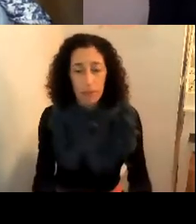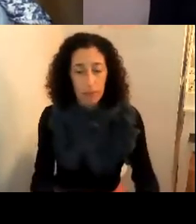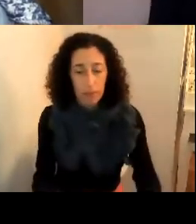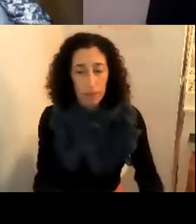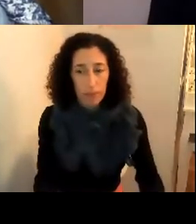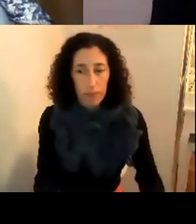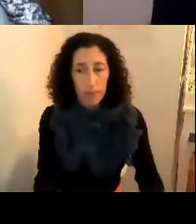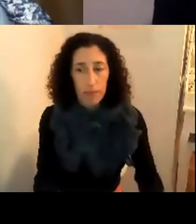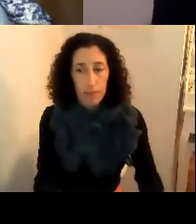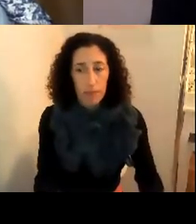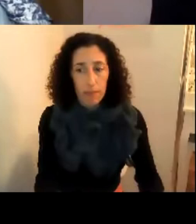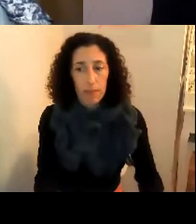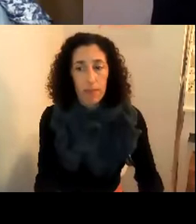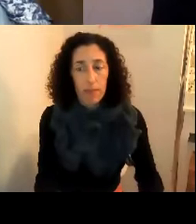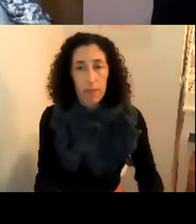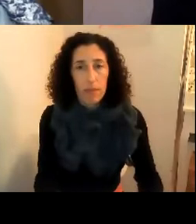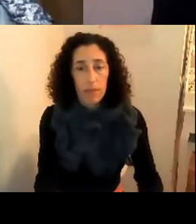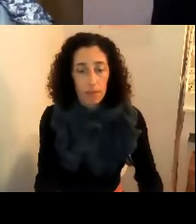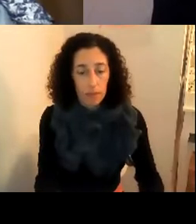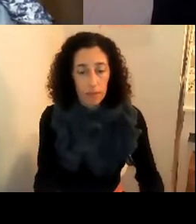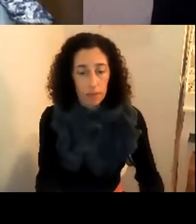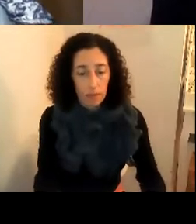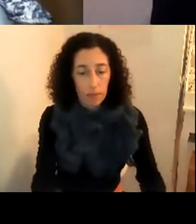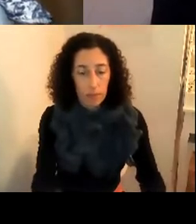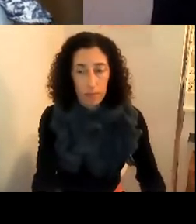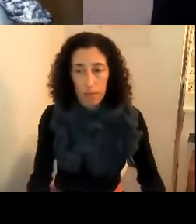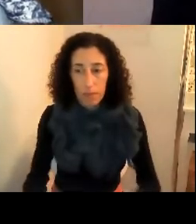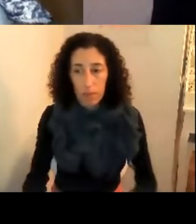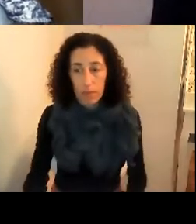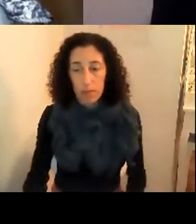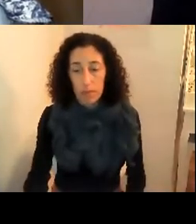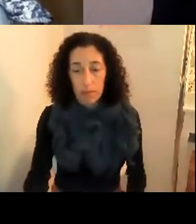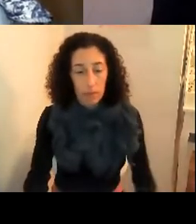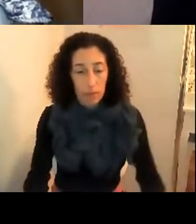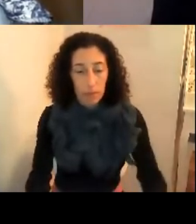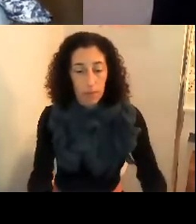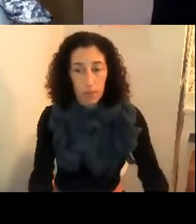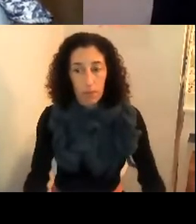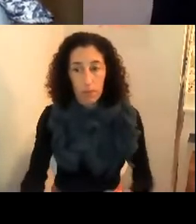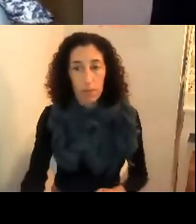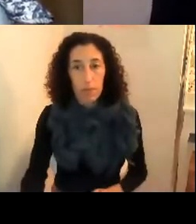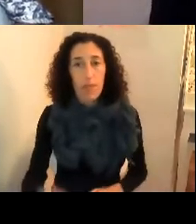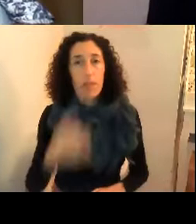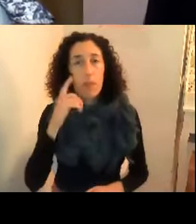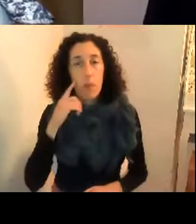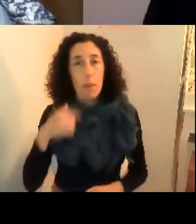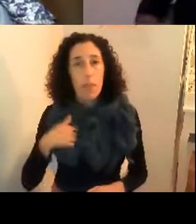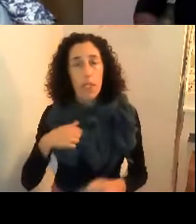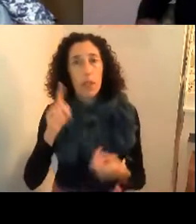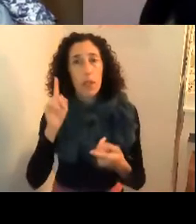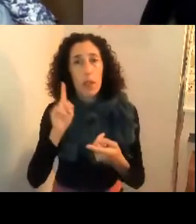I don't know. I mean, for me, it also goes back to solidarity. Like, you know, are